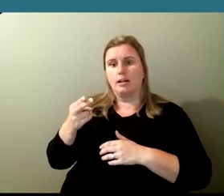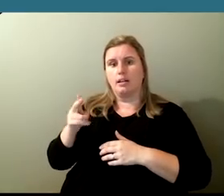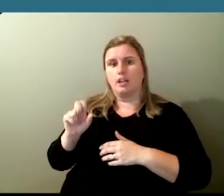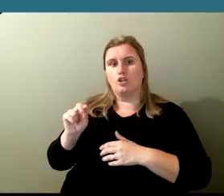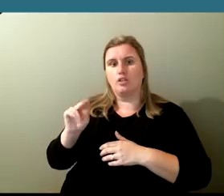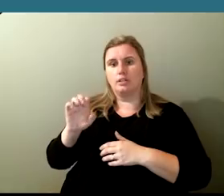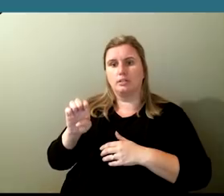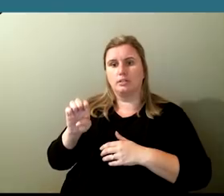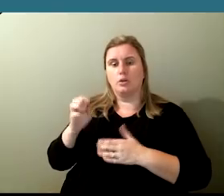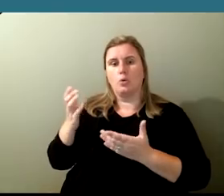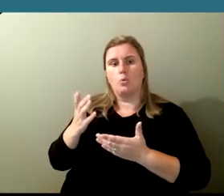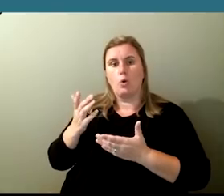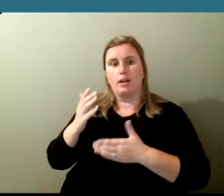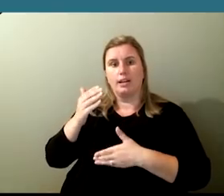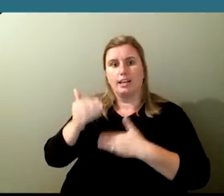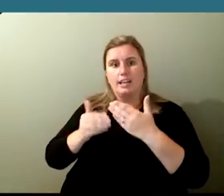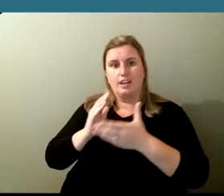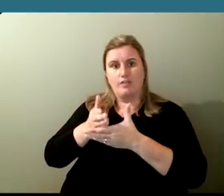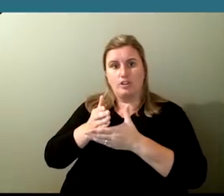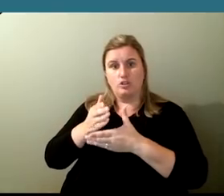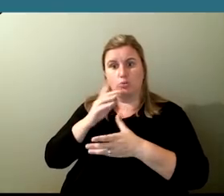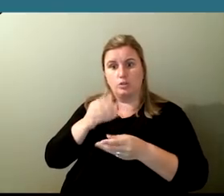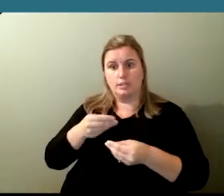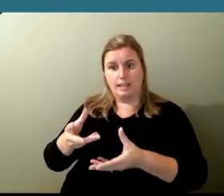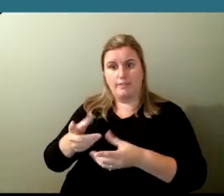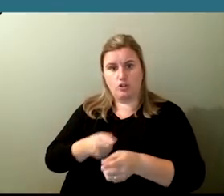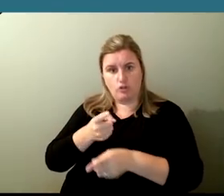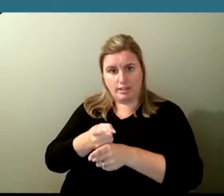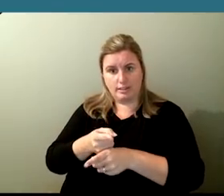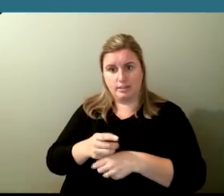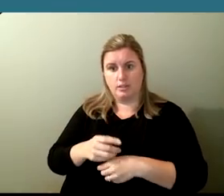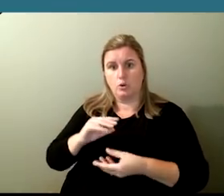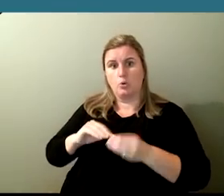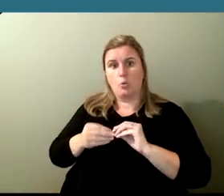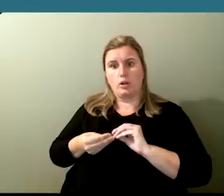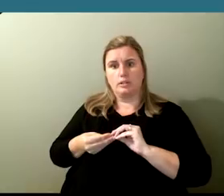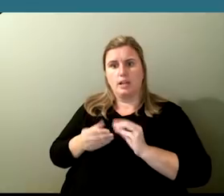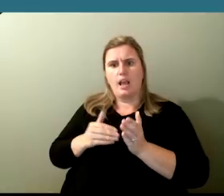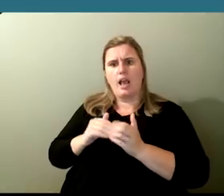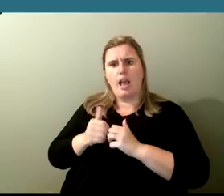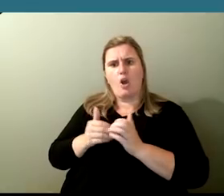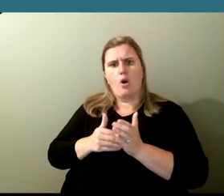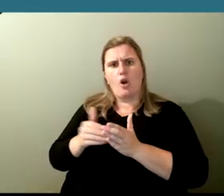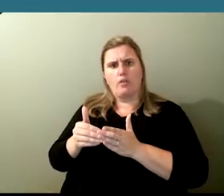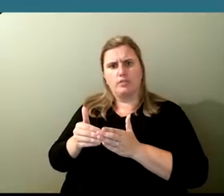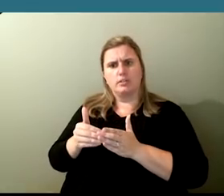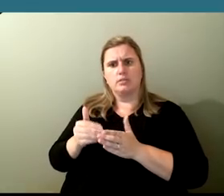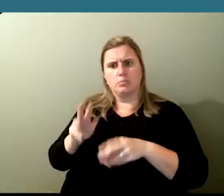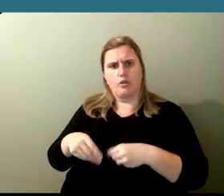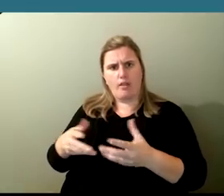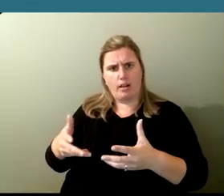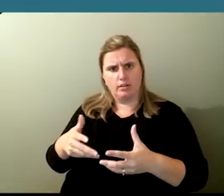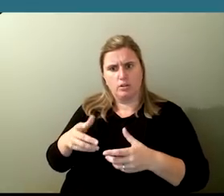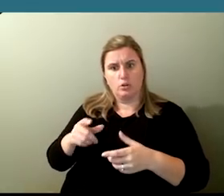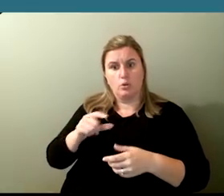What intervention steps were delivered correctly. Quantity, how much of the intervention was provided. Quality,